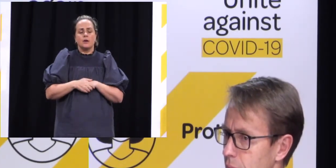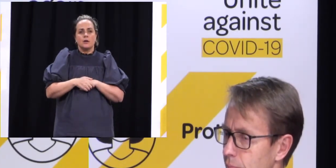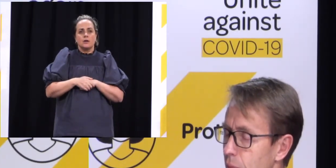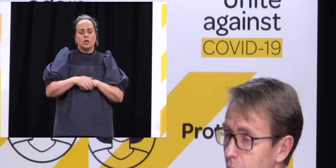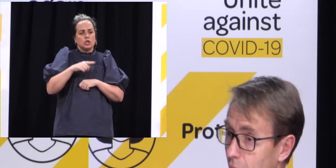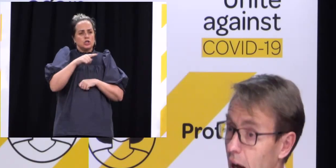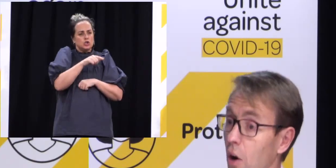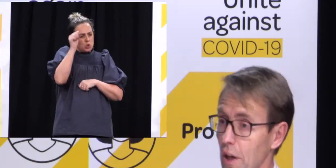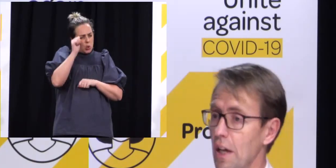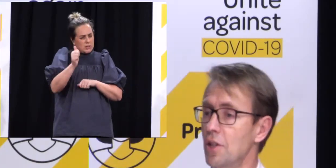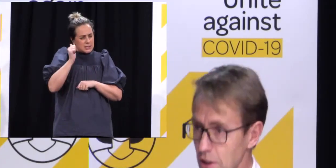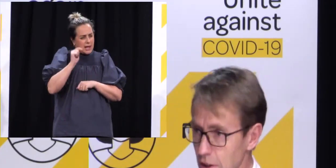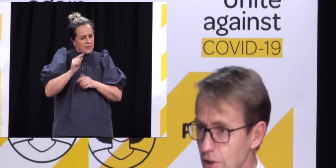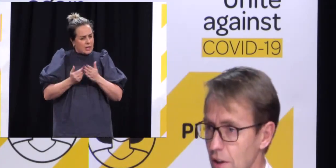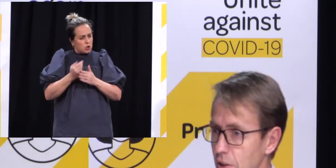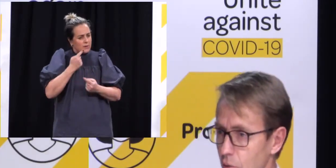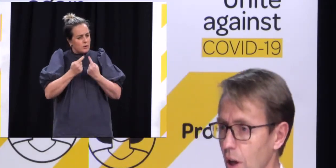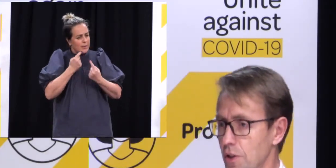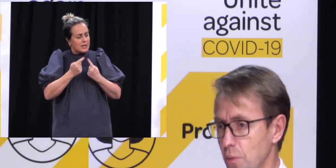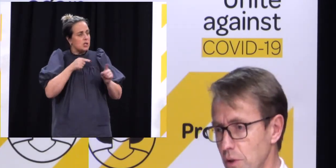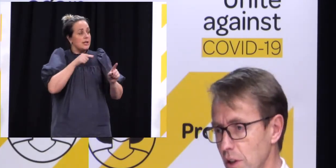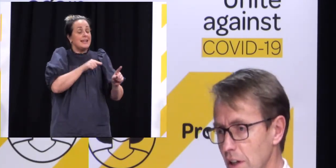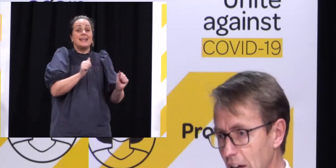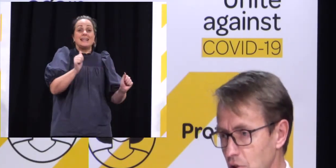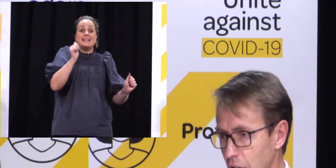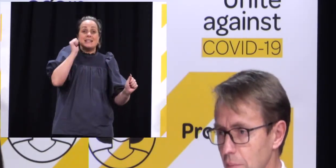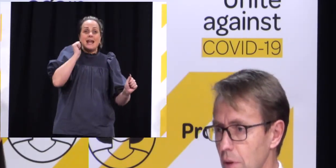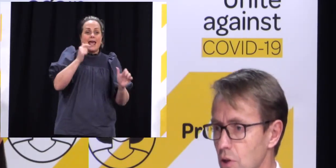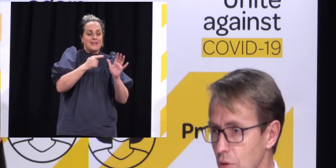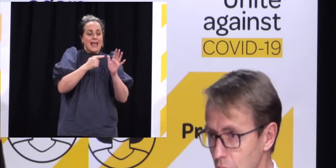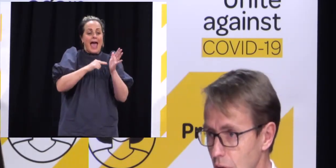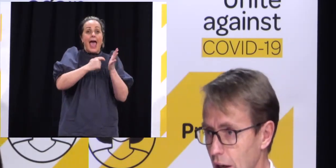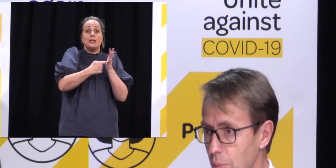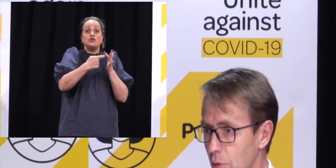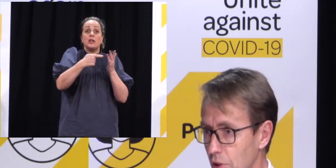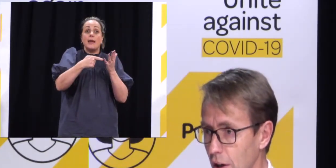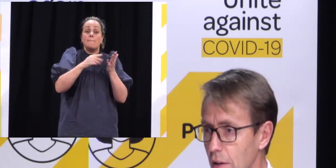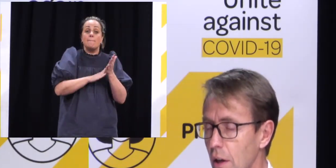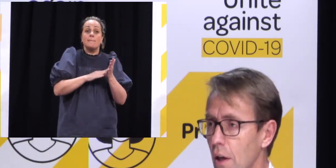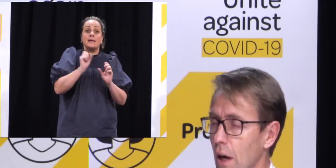thoroughfare? On the latter, yes, I didn't realise it was the atrium issue